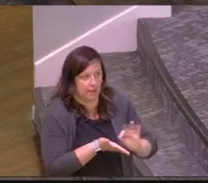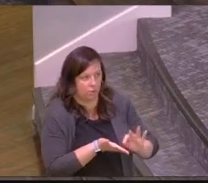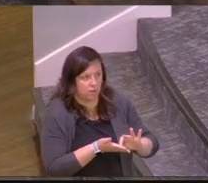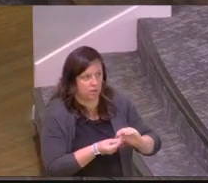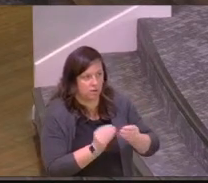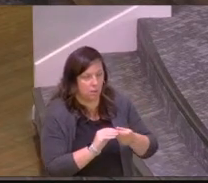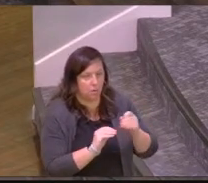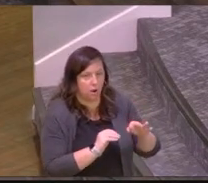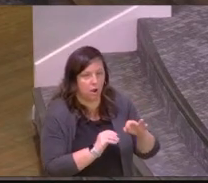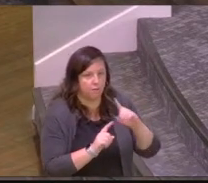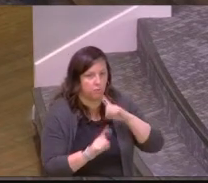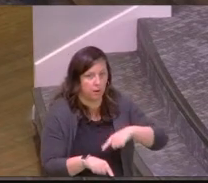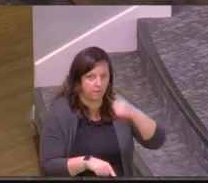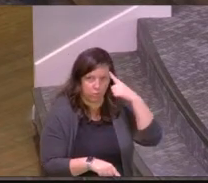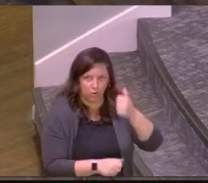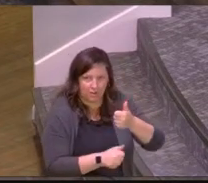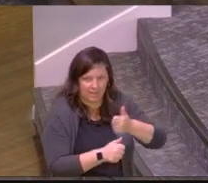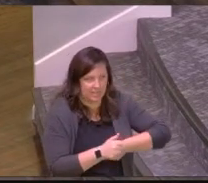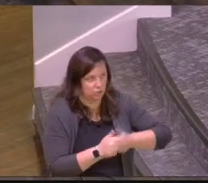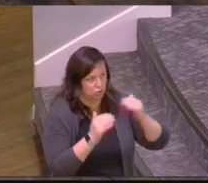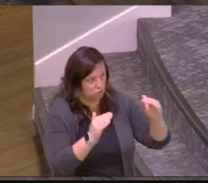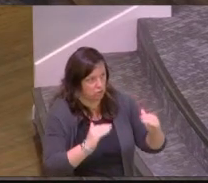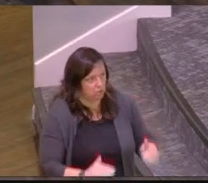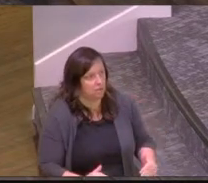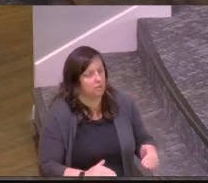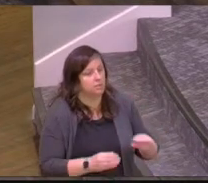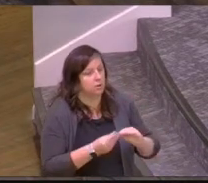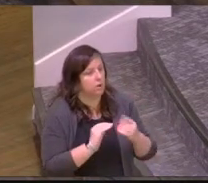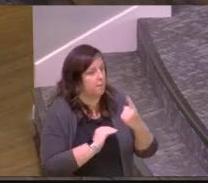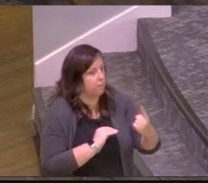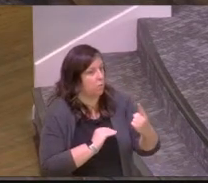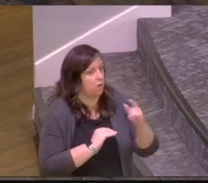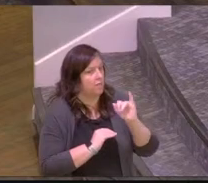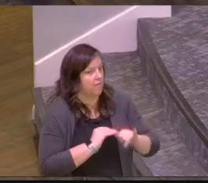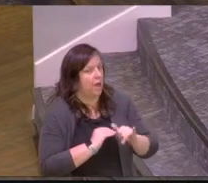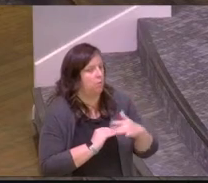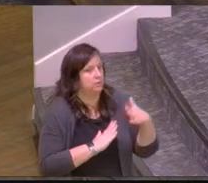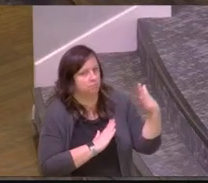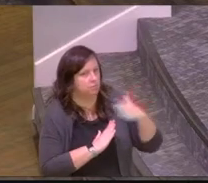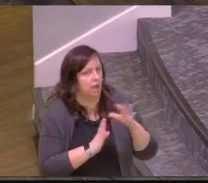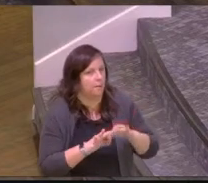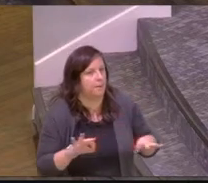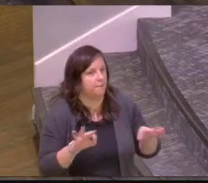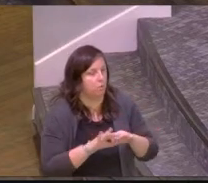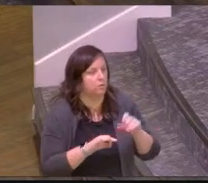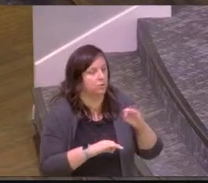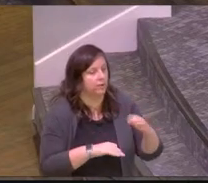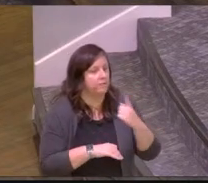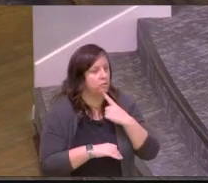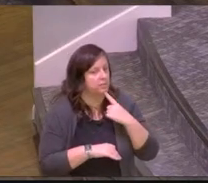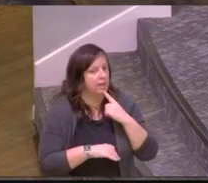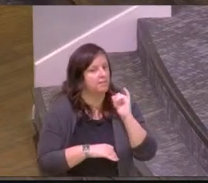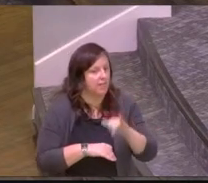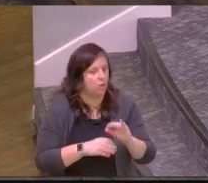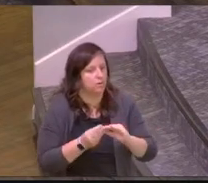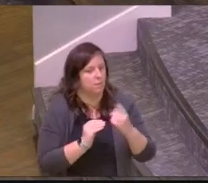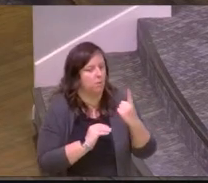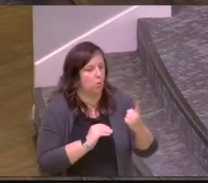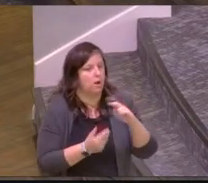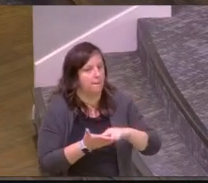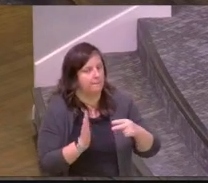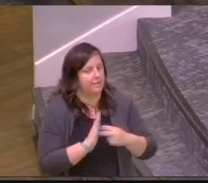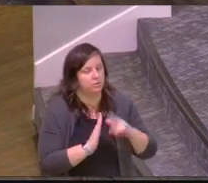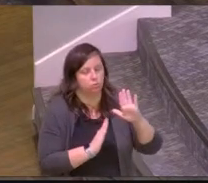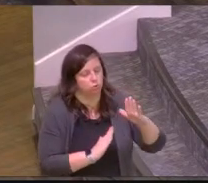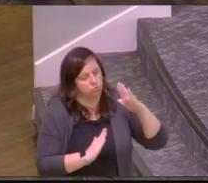those, keeping in mind, so number one was coded as the most important. So if you ranked an item as number one, it was your very